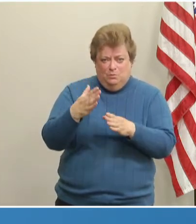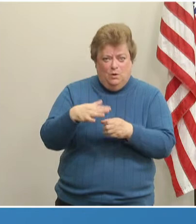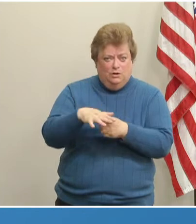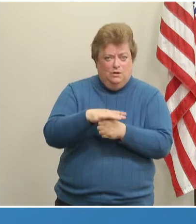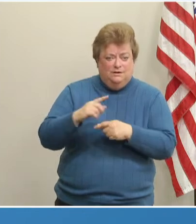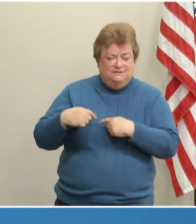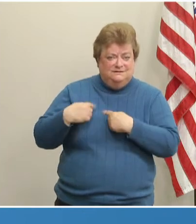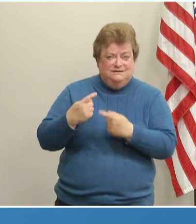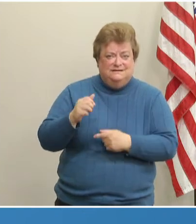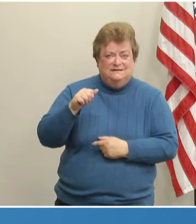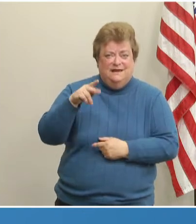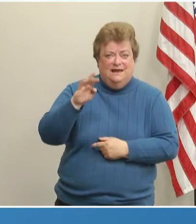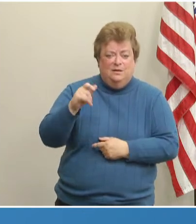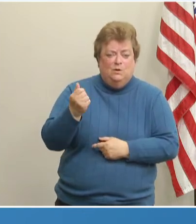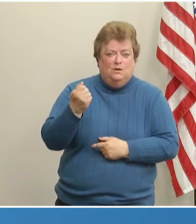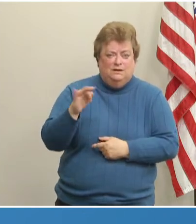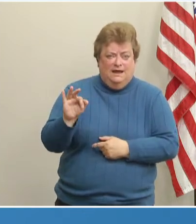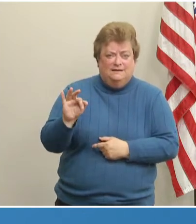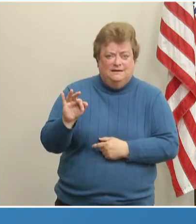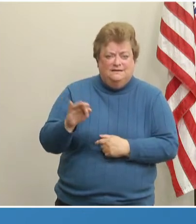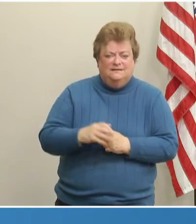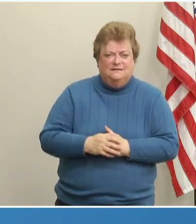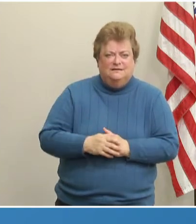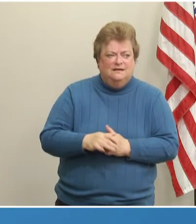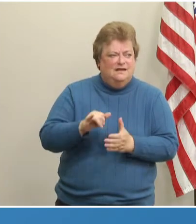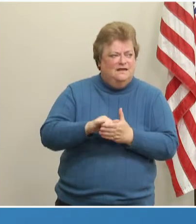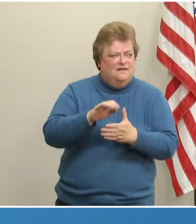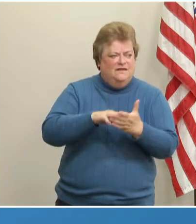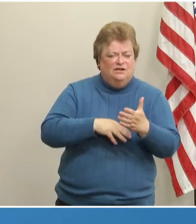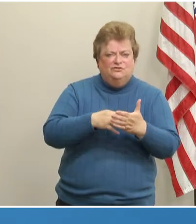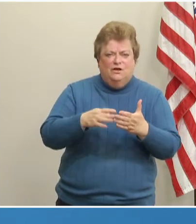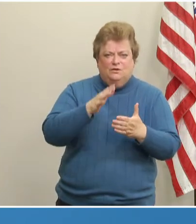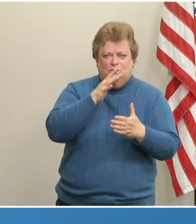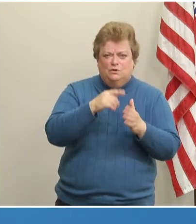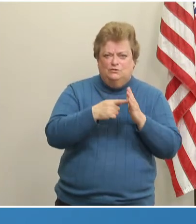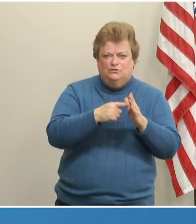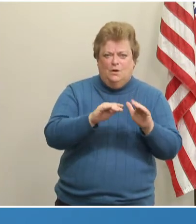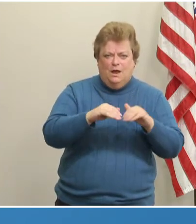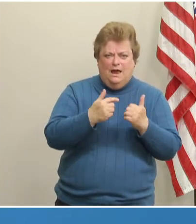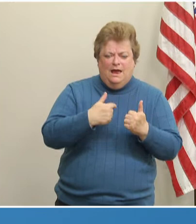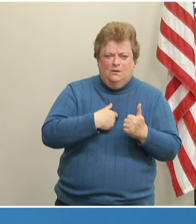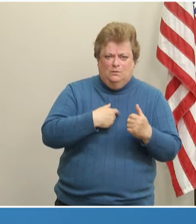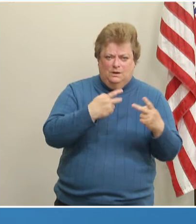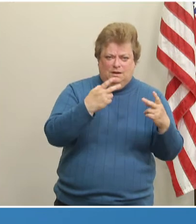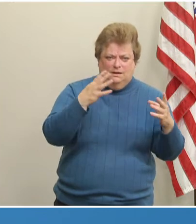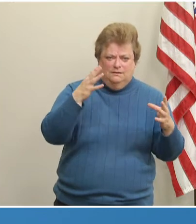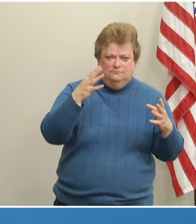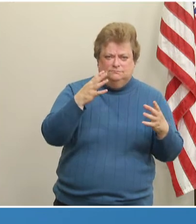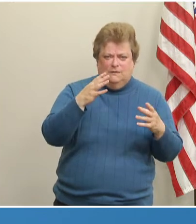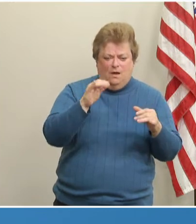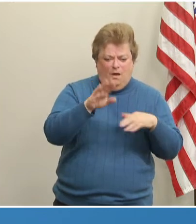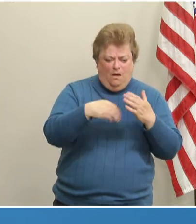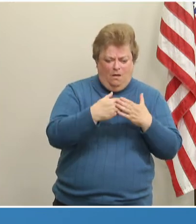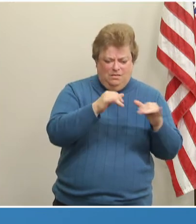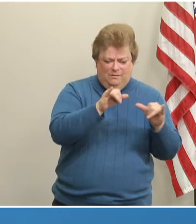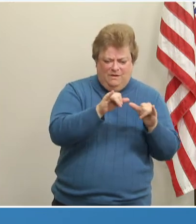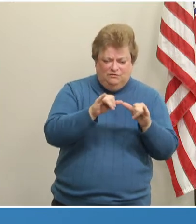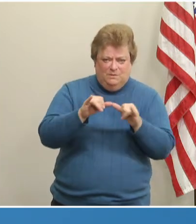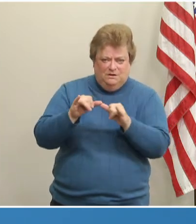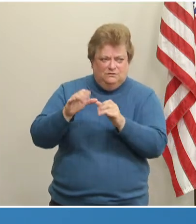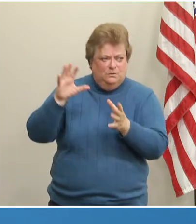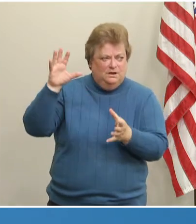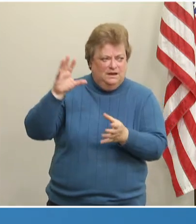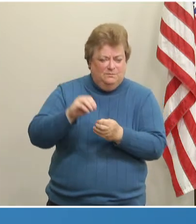since April 19th. This chart shows how the metrics are combined to show the position of the risk dial.